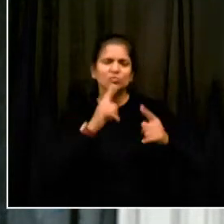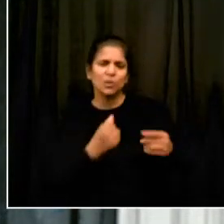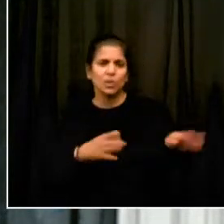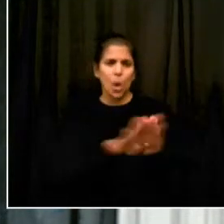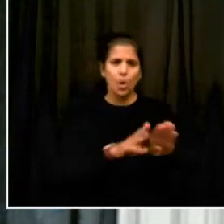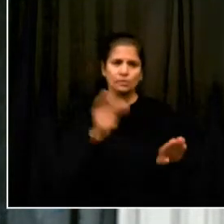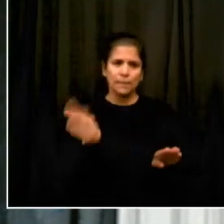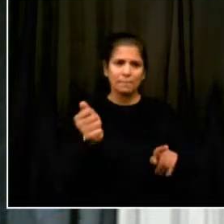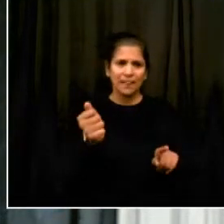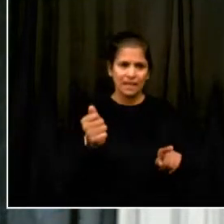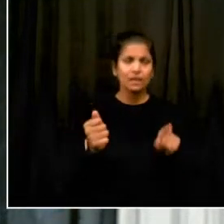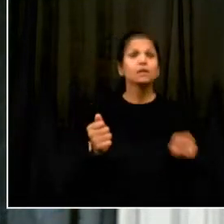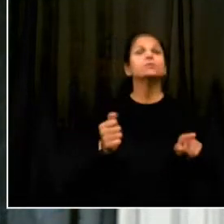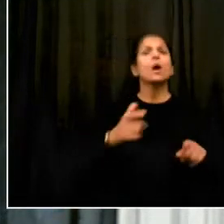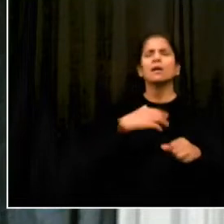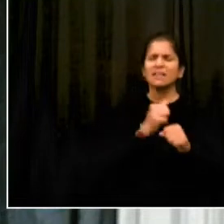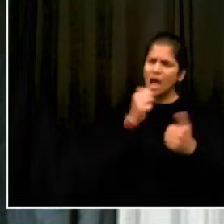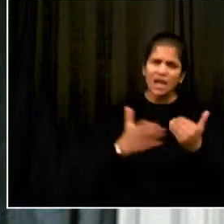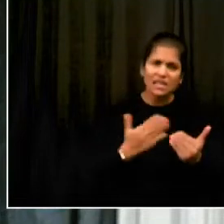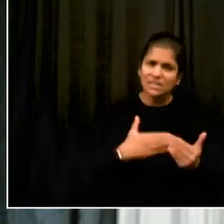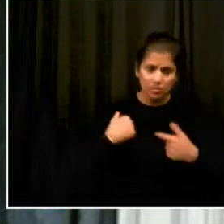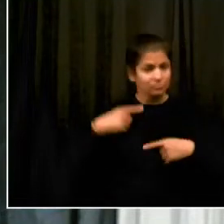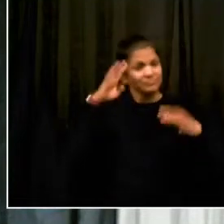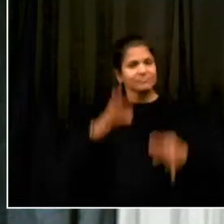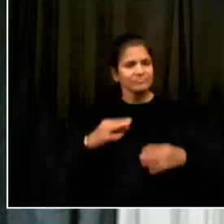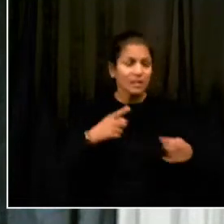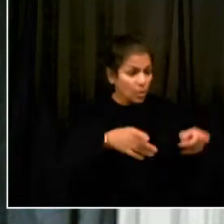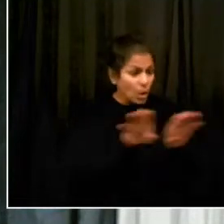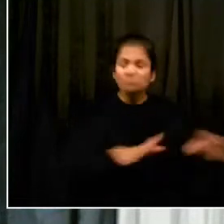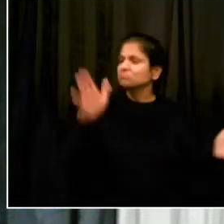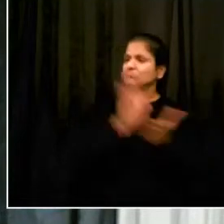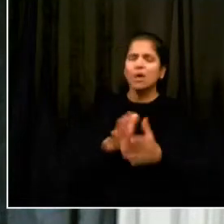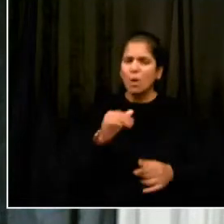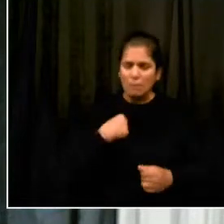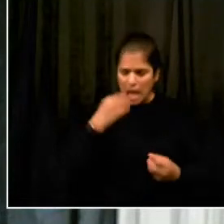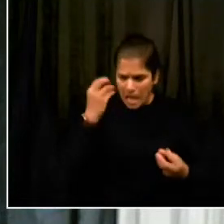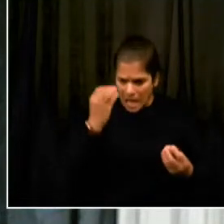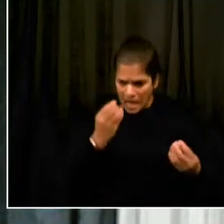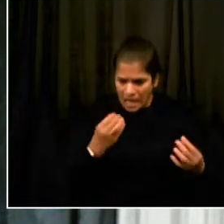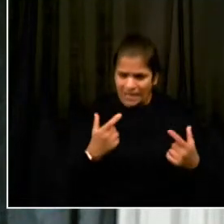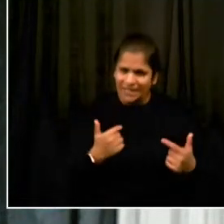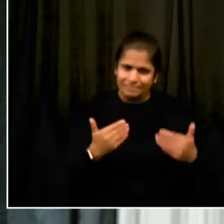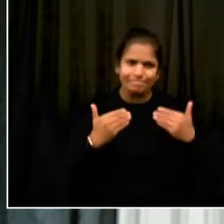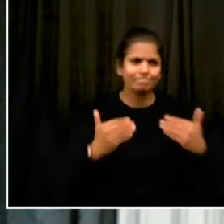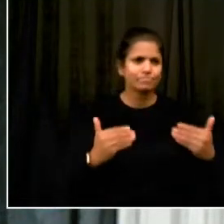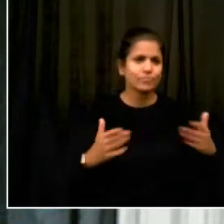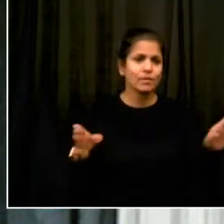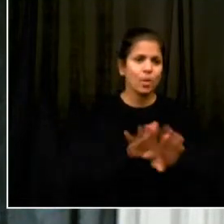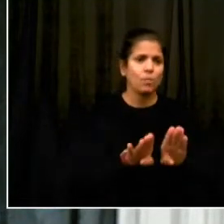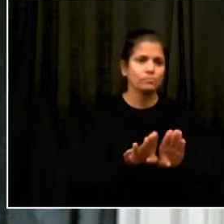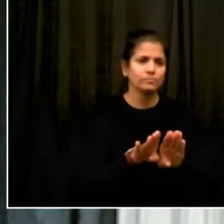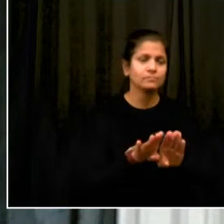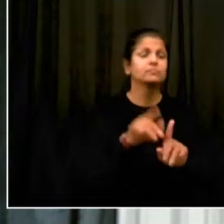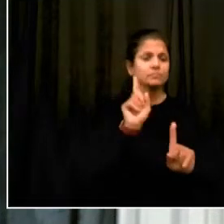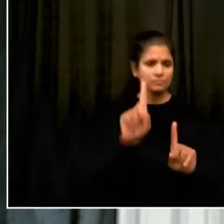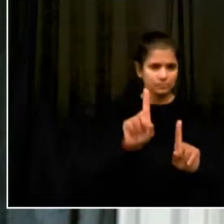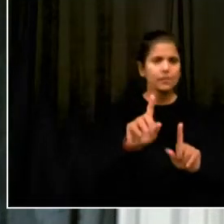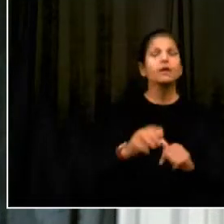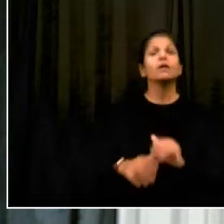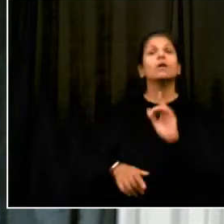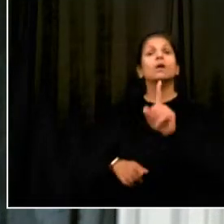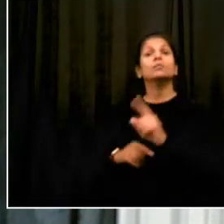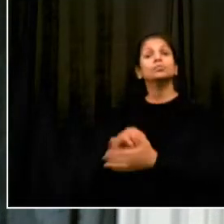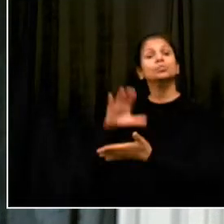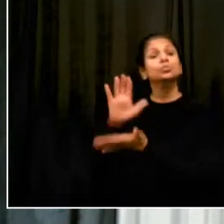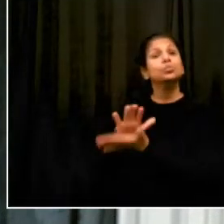performing heroically to act on positive cases when they do arise. Our schools have been remarkably safe,